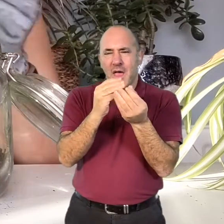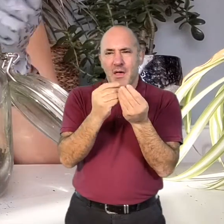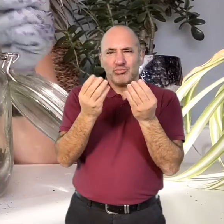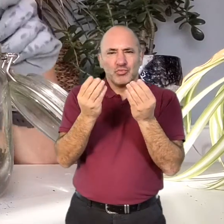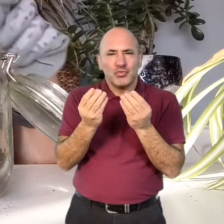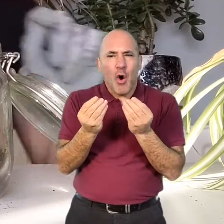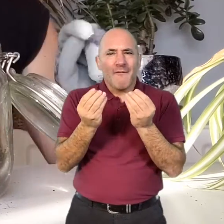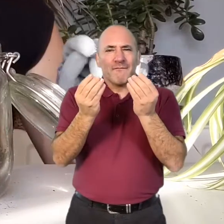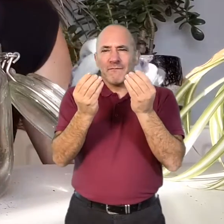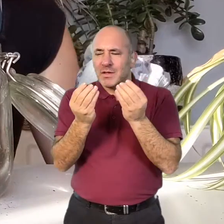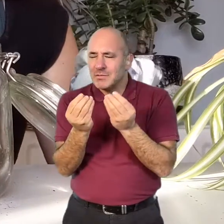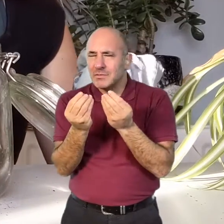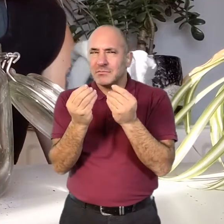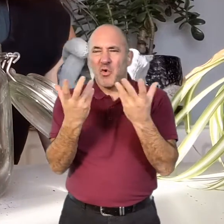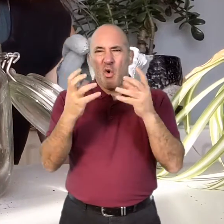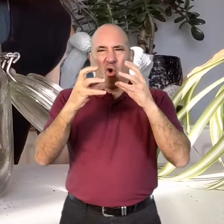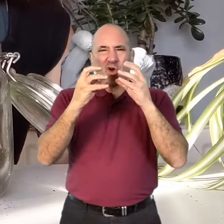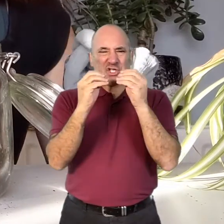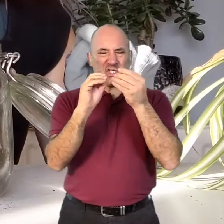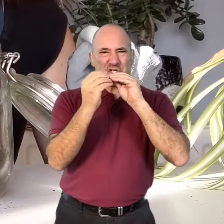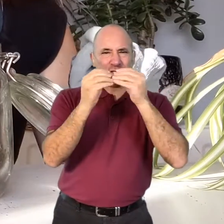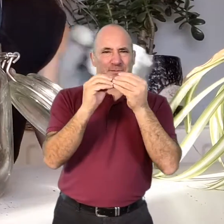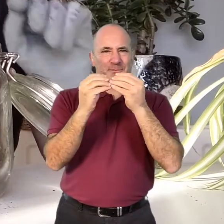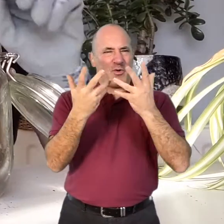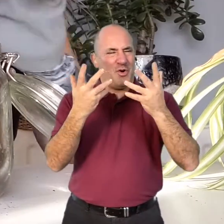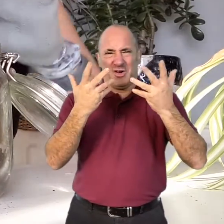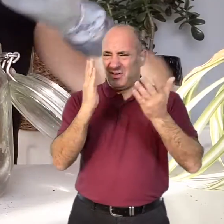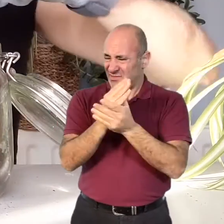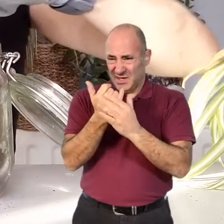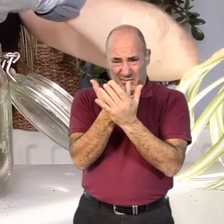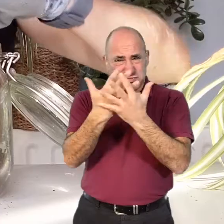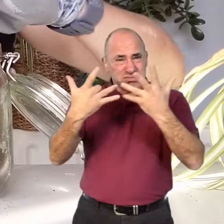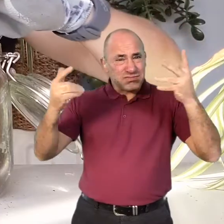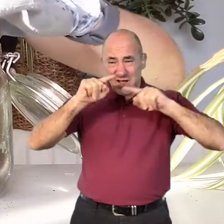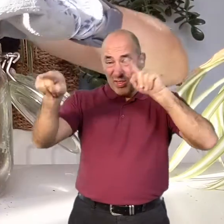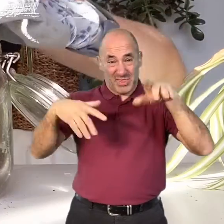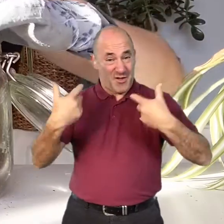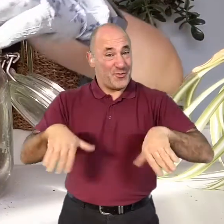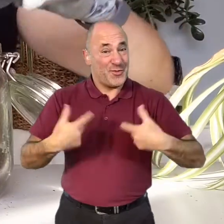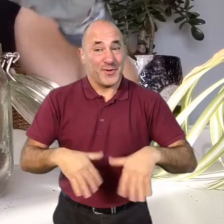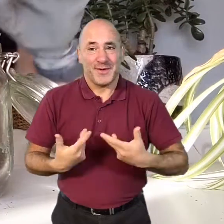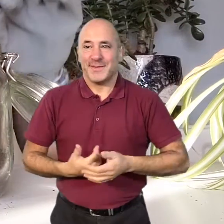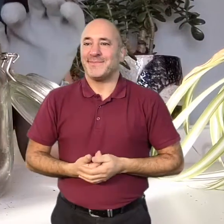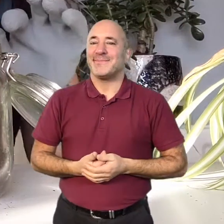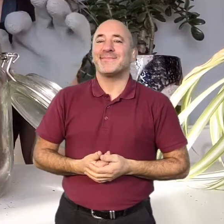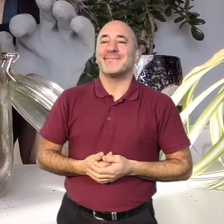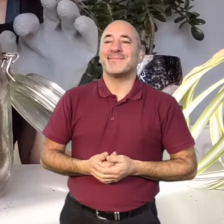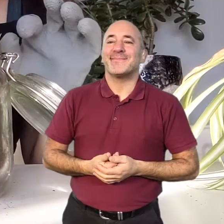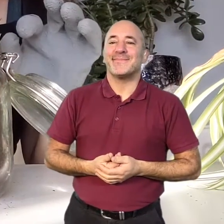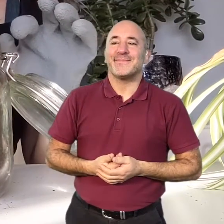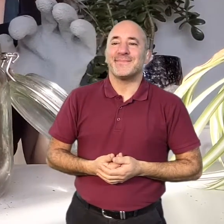it feels in your hands. Is it soft? Is it crunchy? There's so much out there,